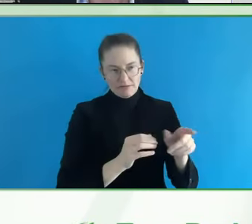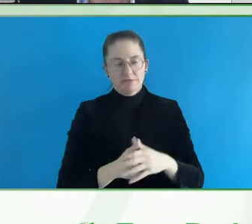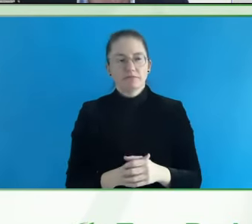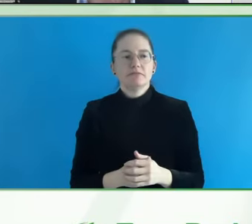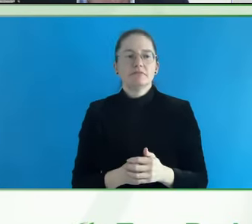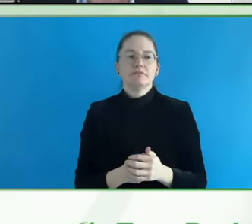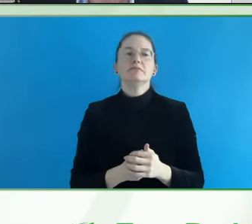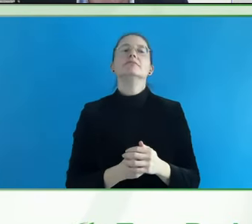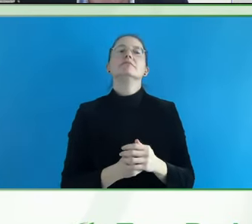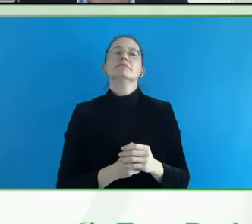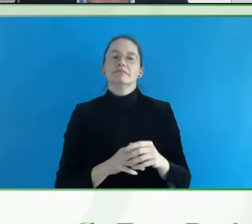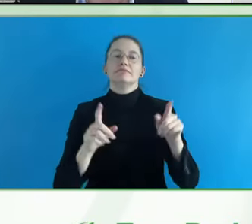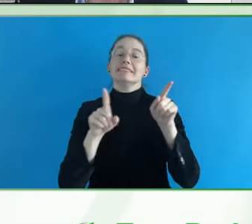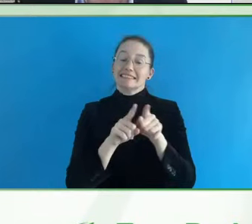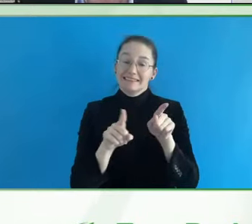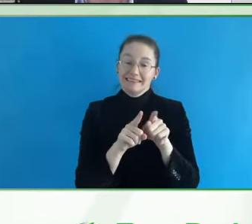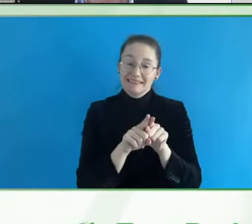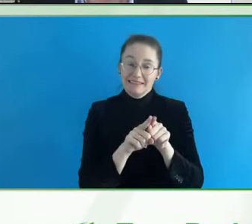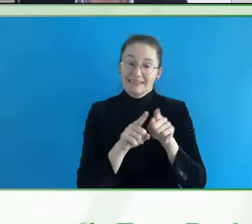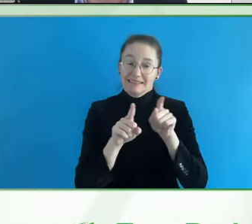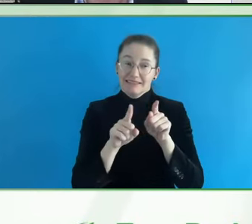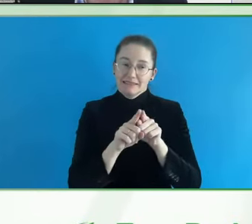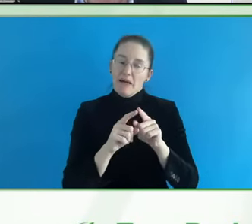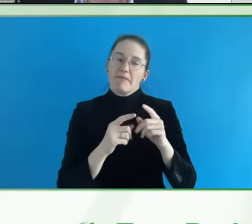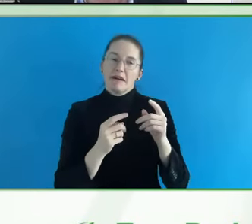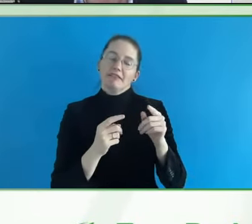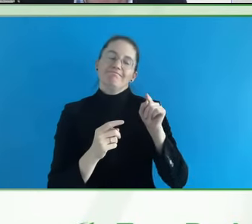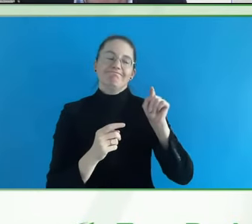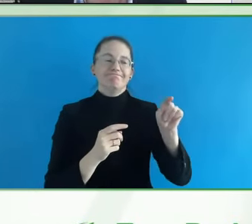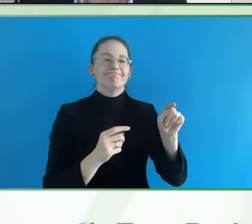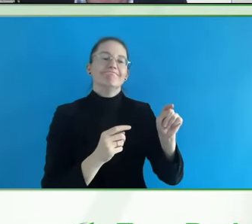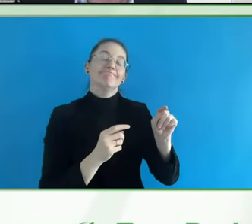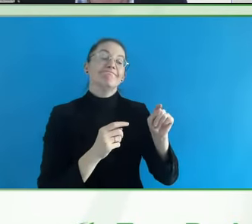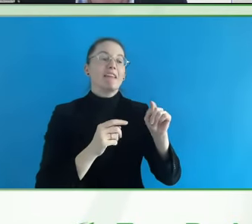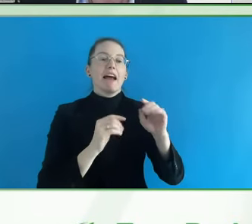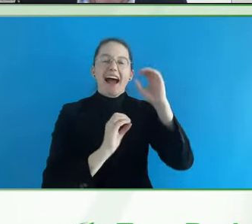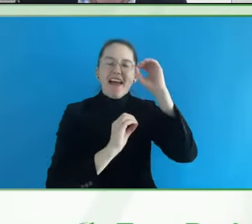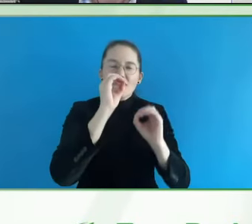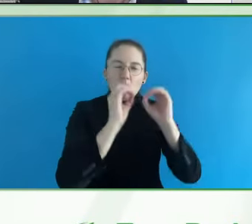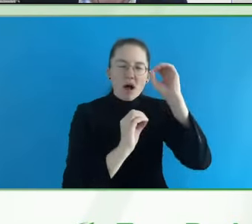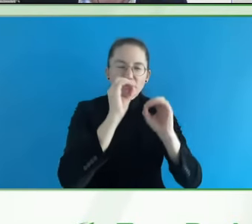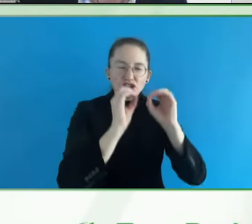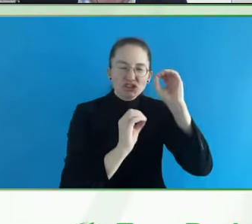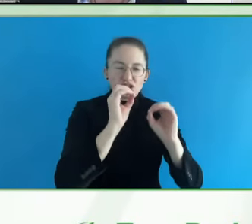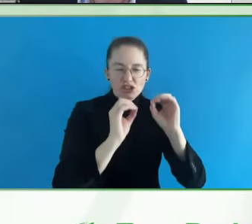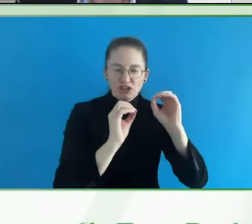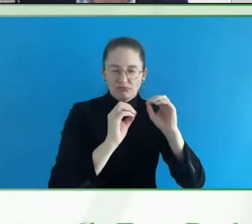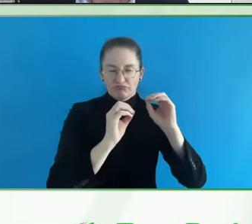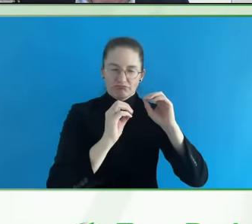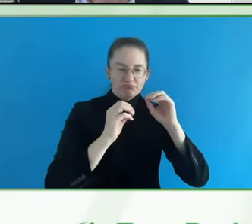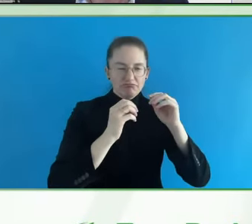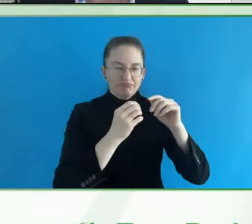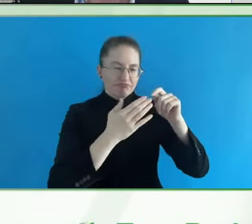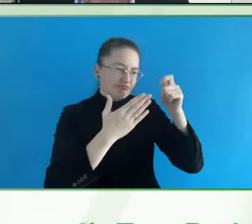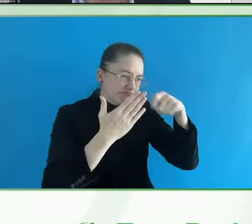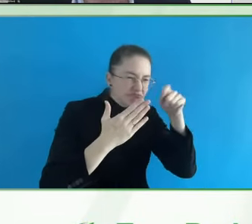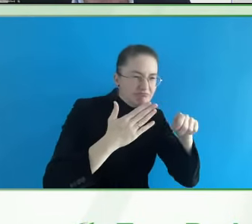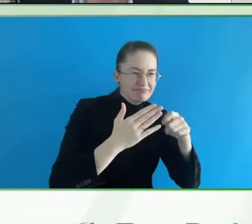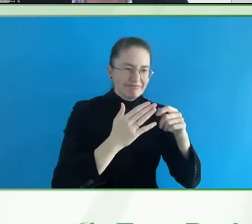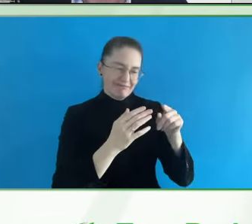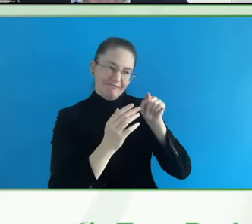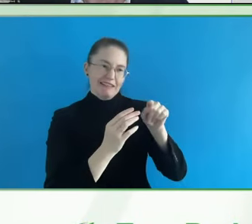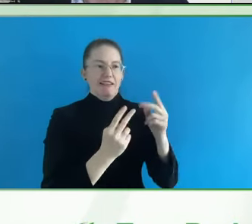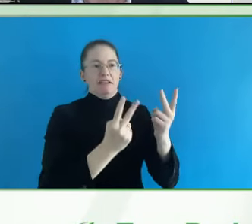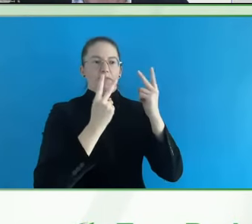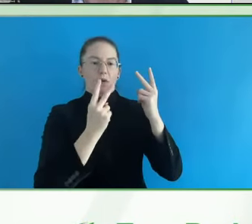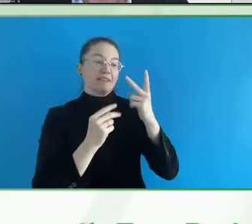the means with which the acquired skills were to be put into play. This left a